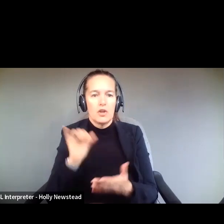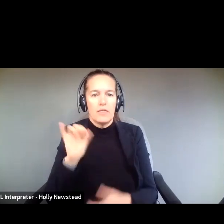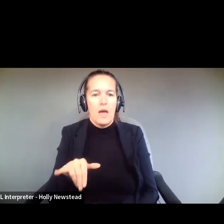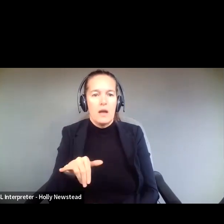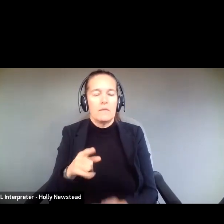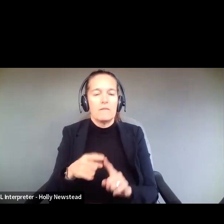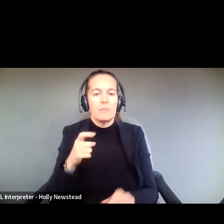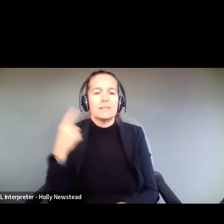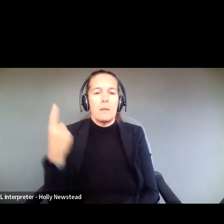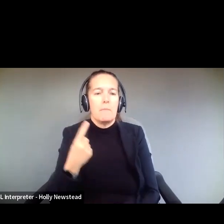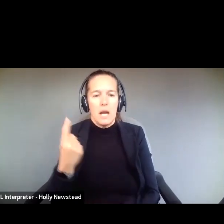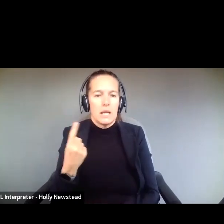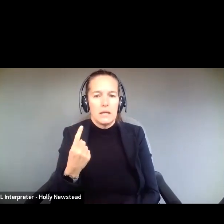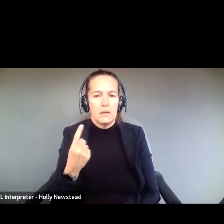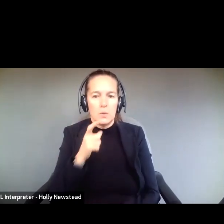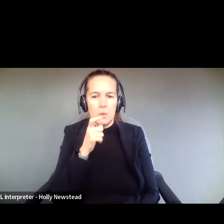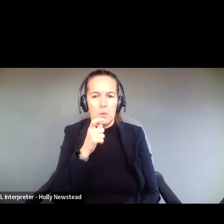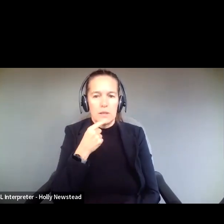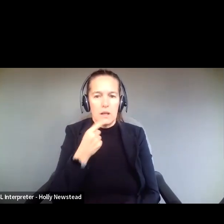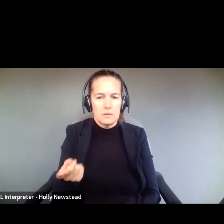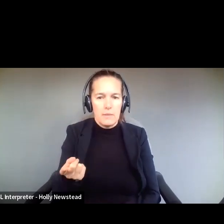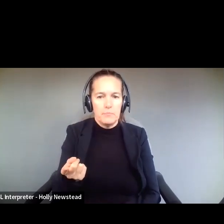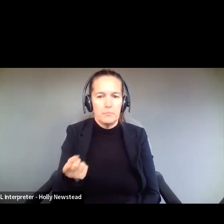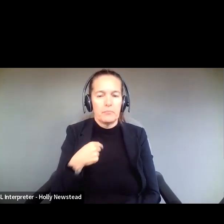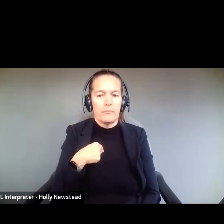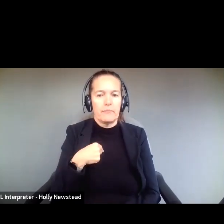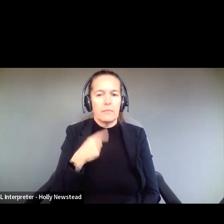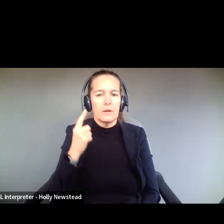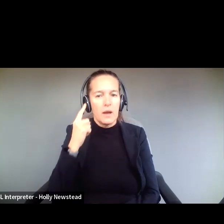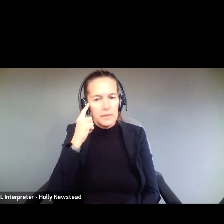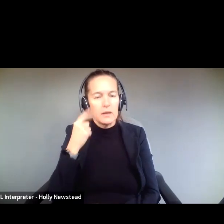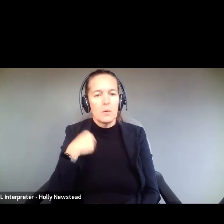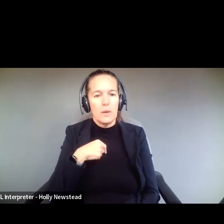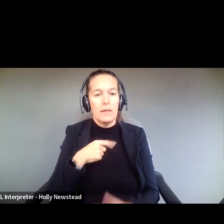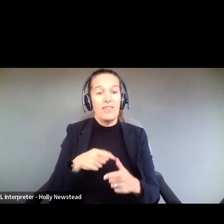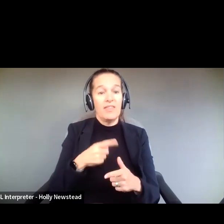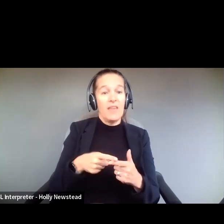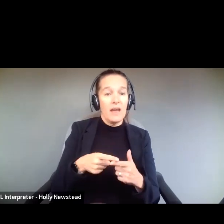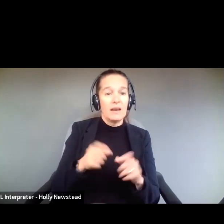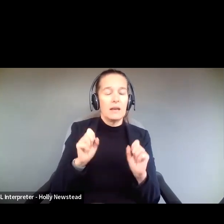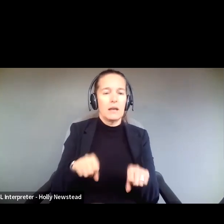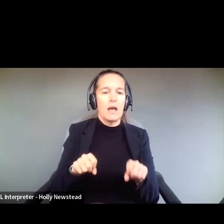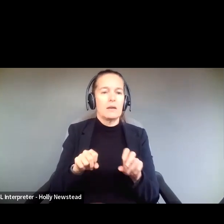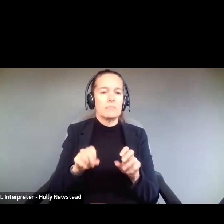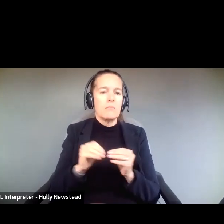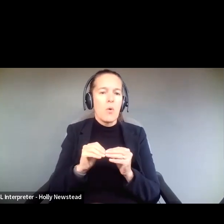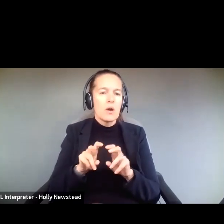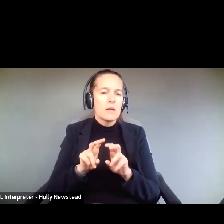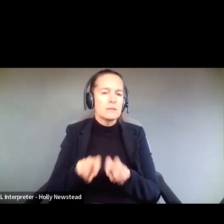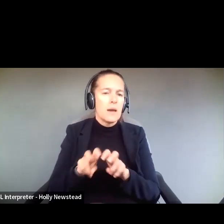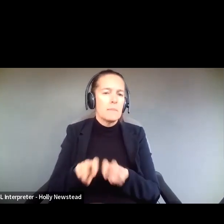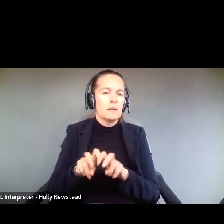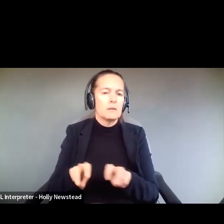from somebody who conveys it to them? I think we can then examine